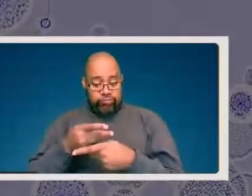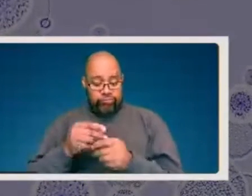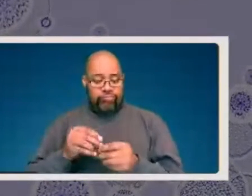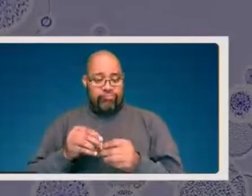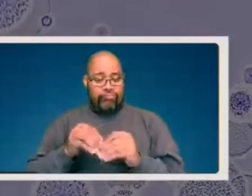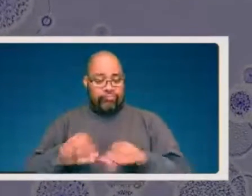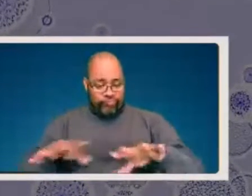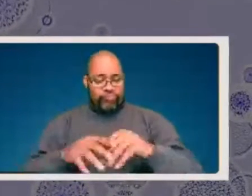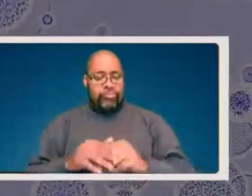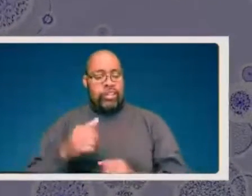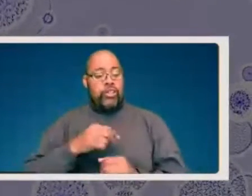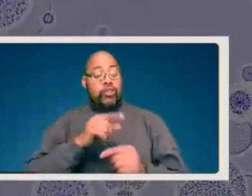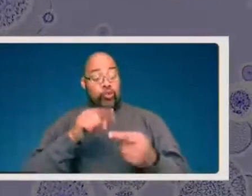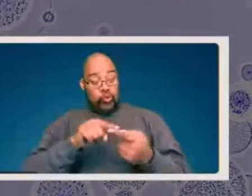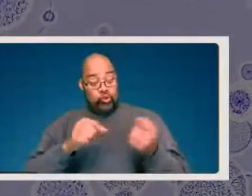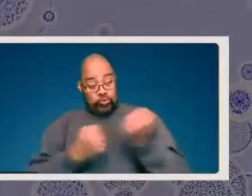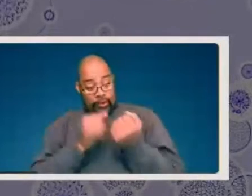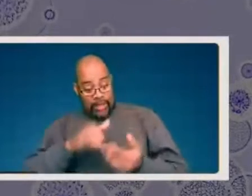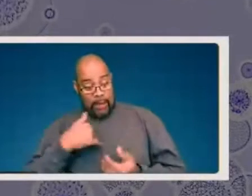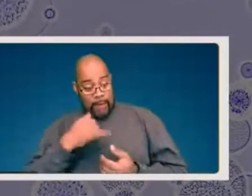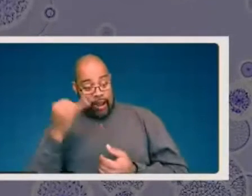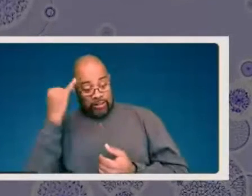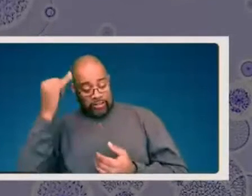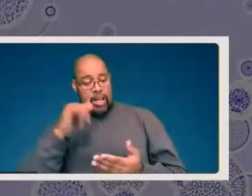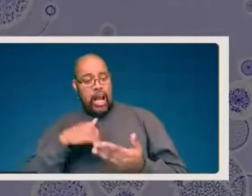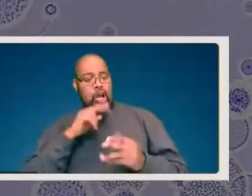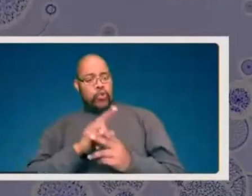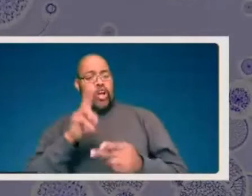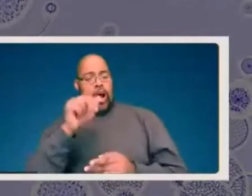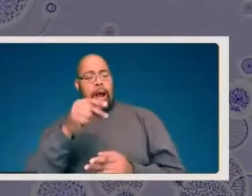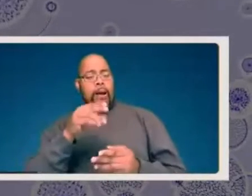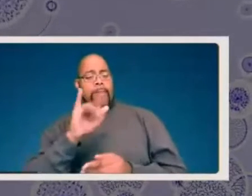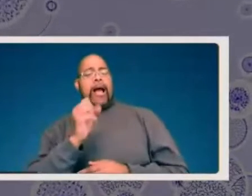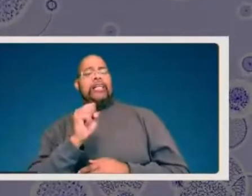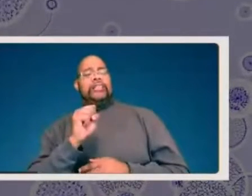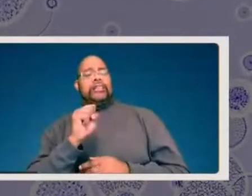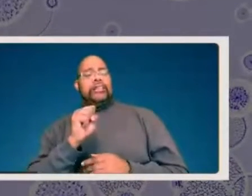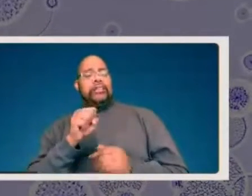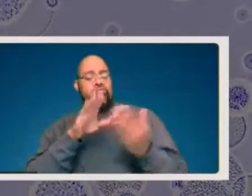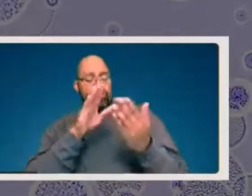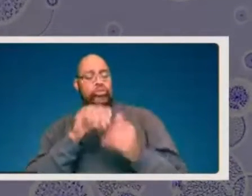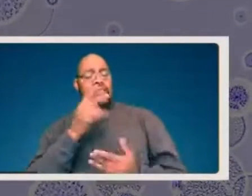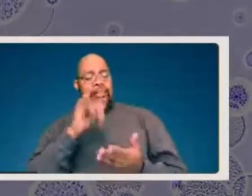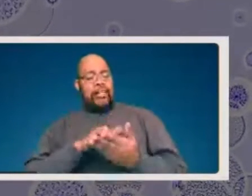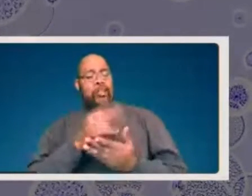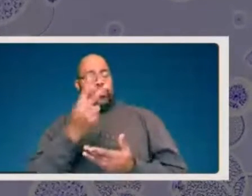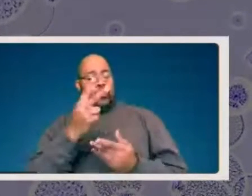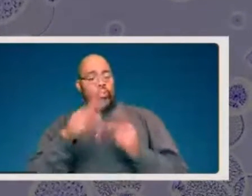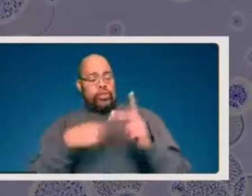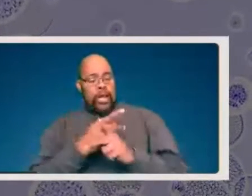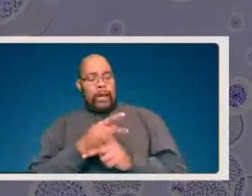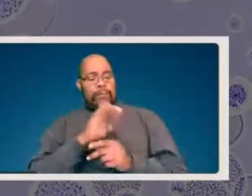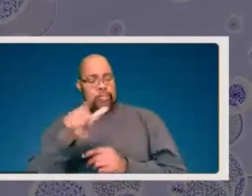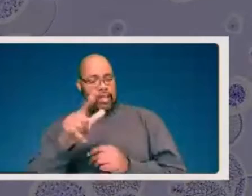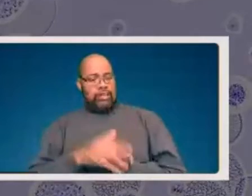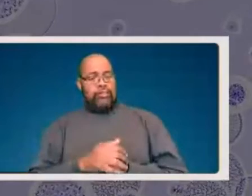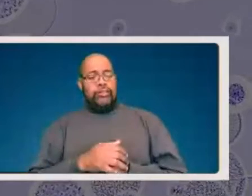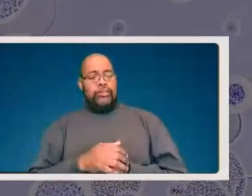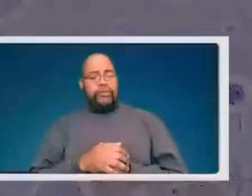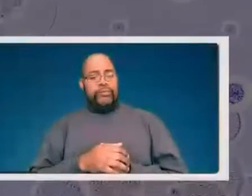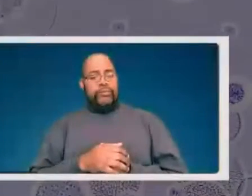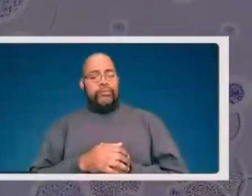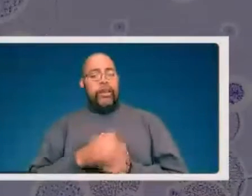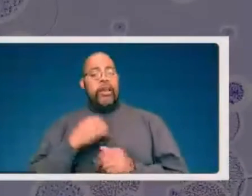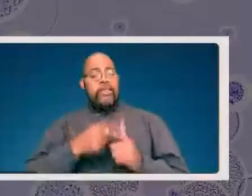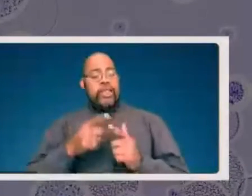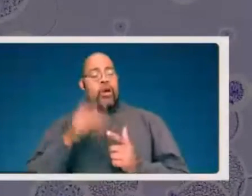an unbiased approach to compare genes and proteins being expressed by both cytokine-primed and antigen-stimulated cells. I'll then